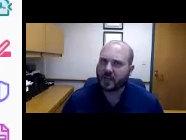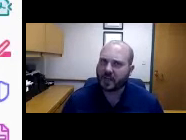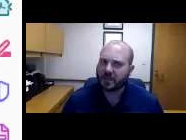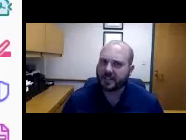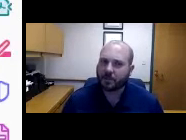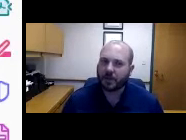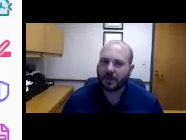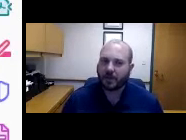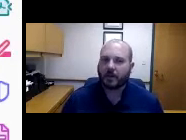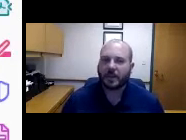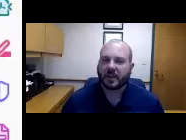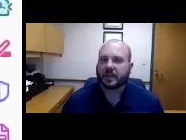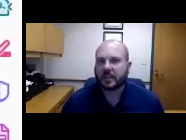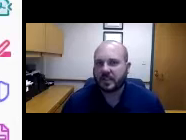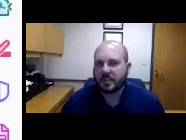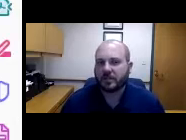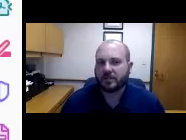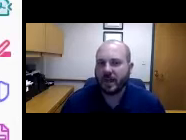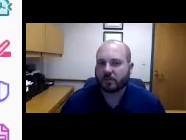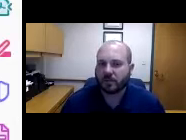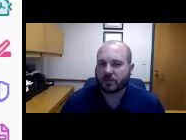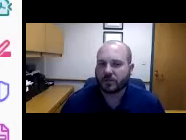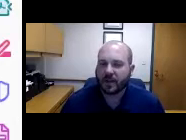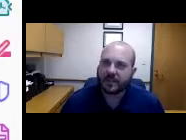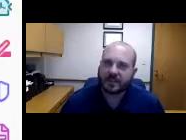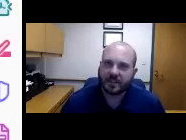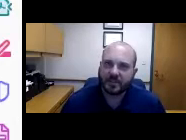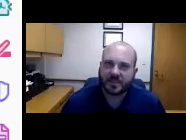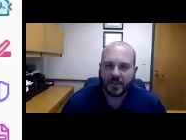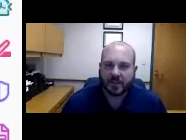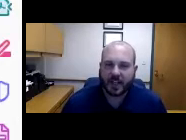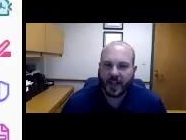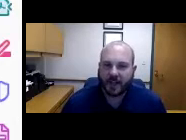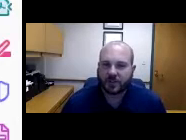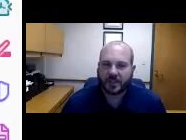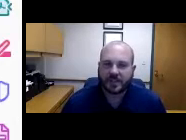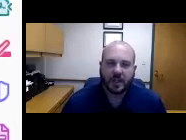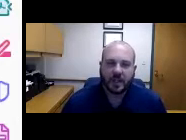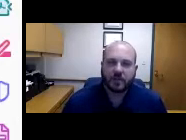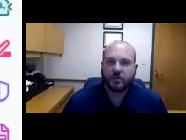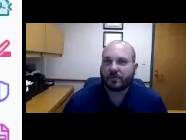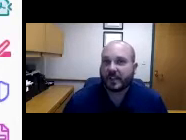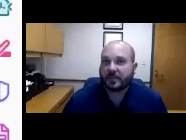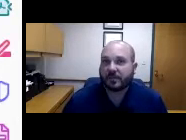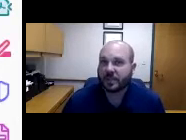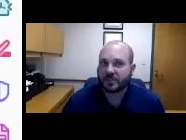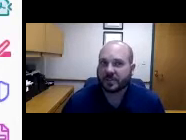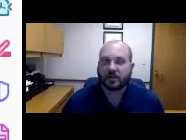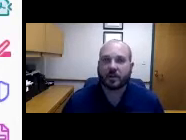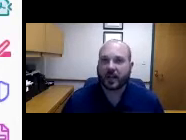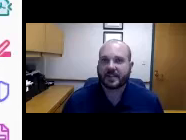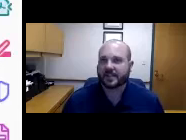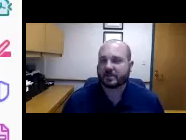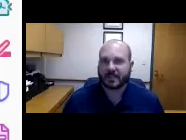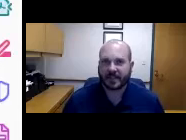period of time this spring, but continued downward trends in those 7-day averages to effectively near